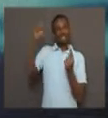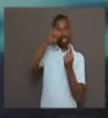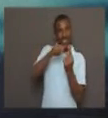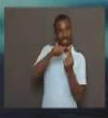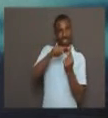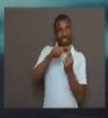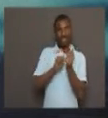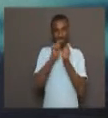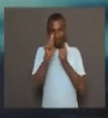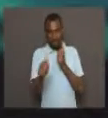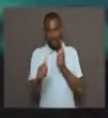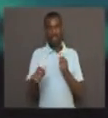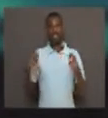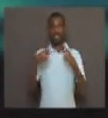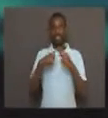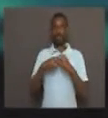electron ring.